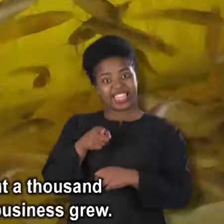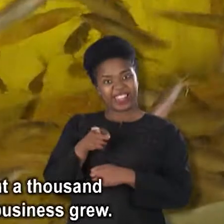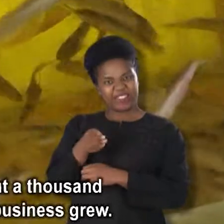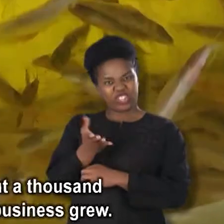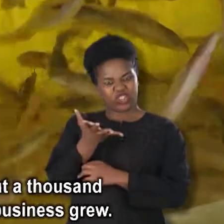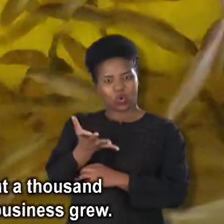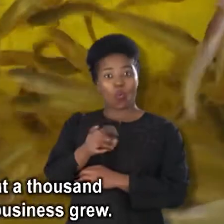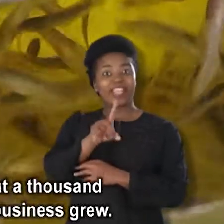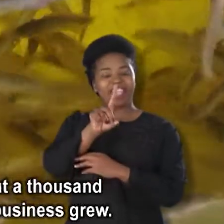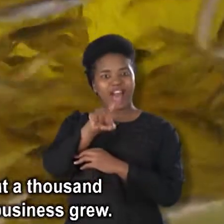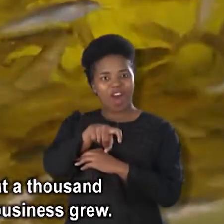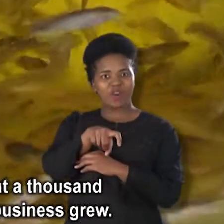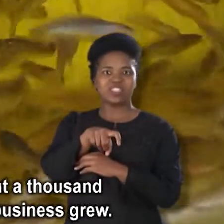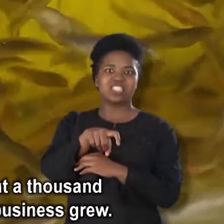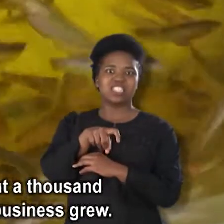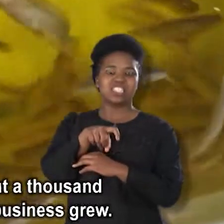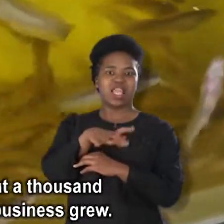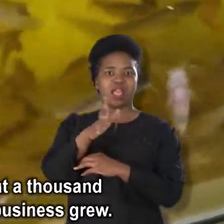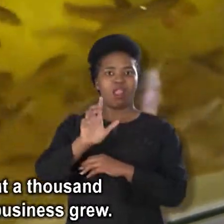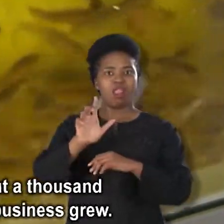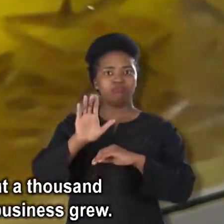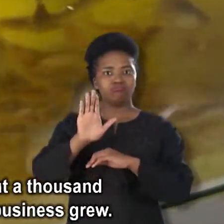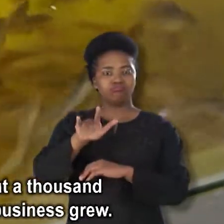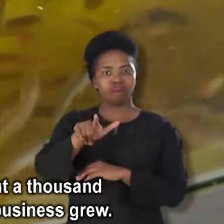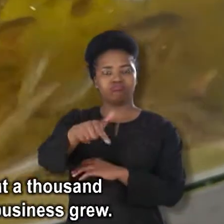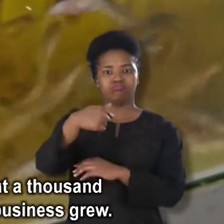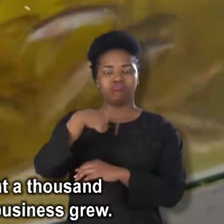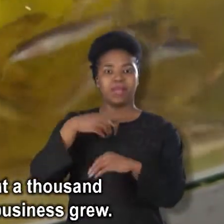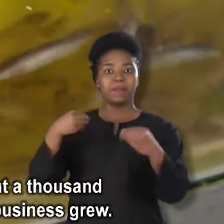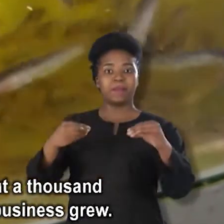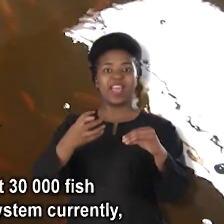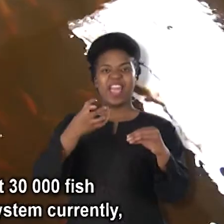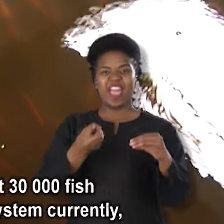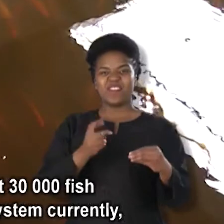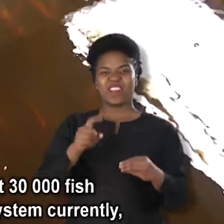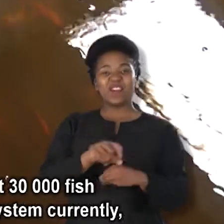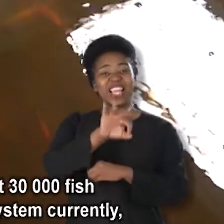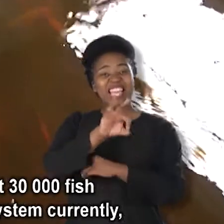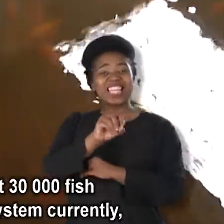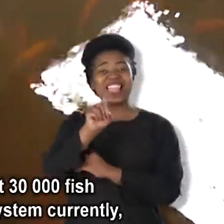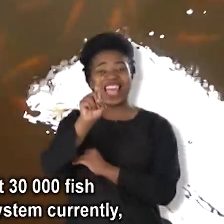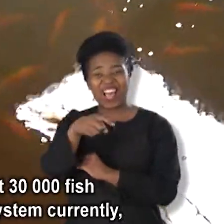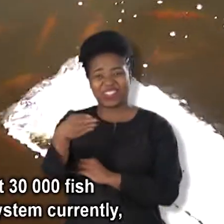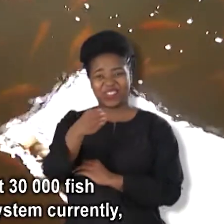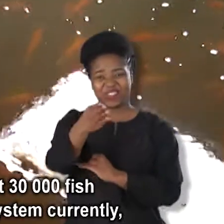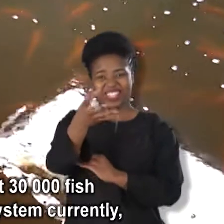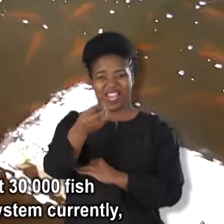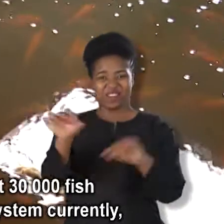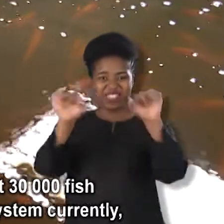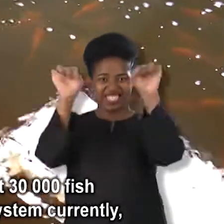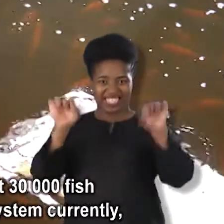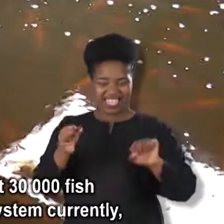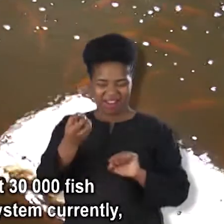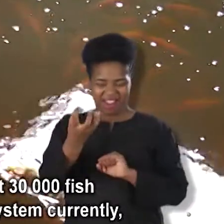tilapia and I had about a thousand. And then my business grew and grew. I have about 30,000 fish in my whole